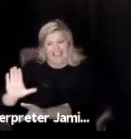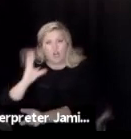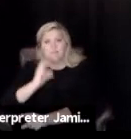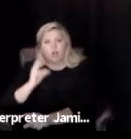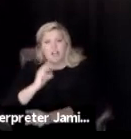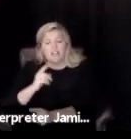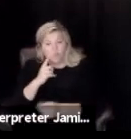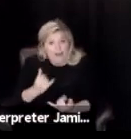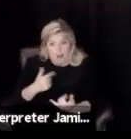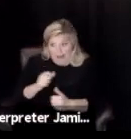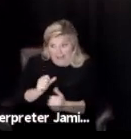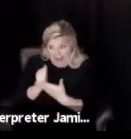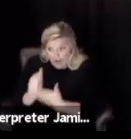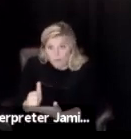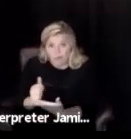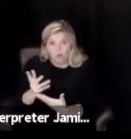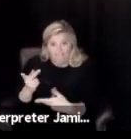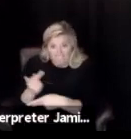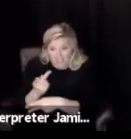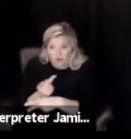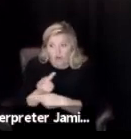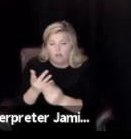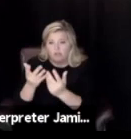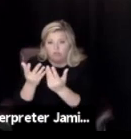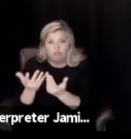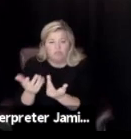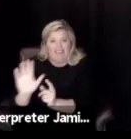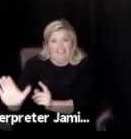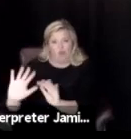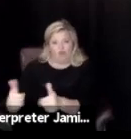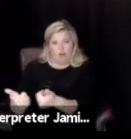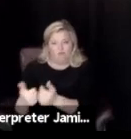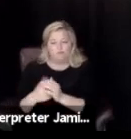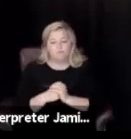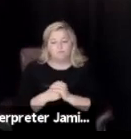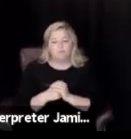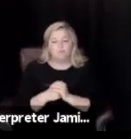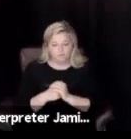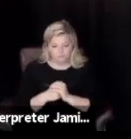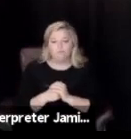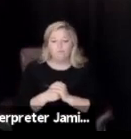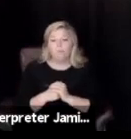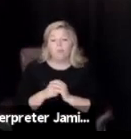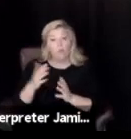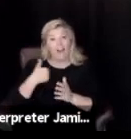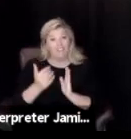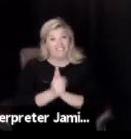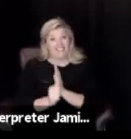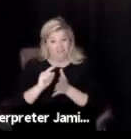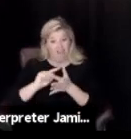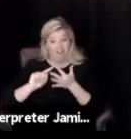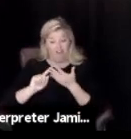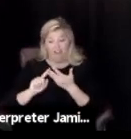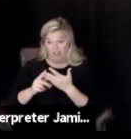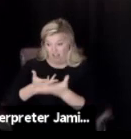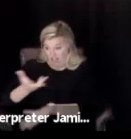them navigate their current challenge. Now take that same skill set and apply